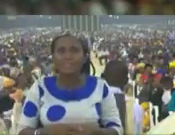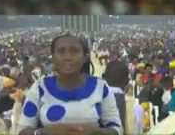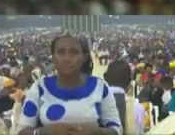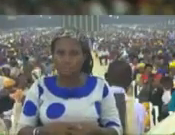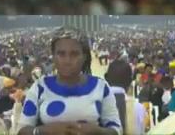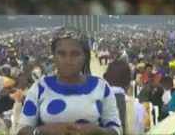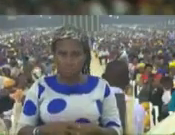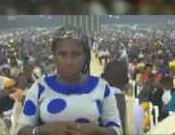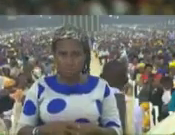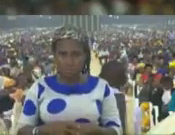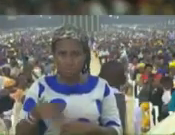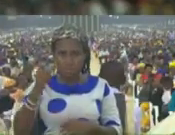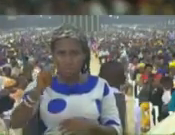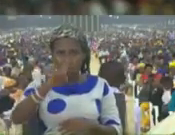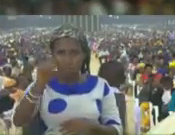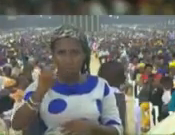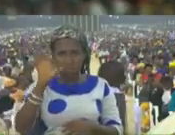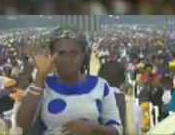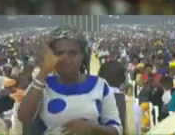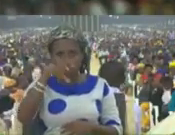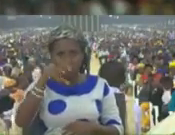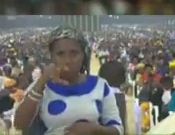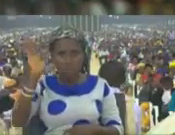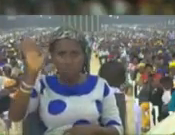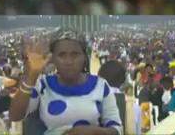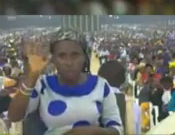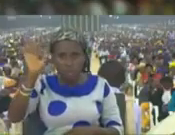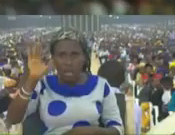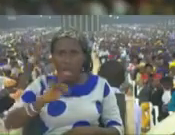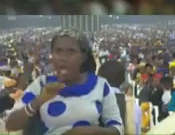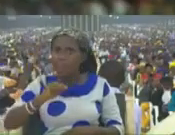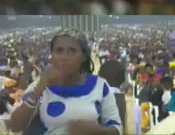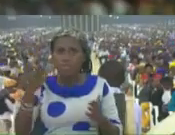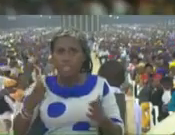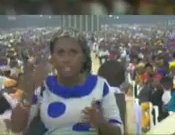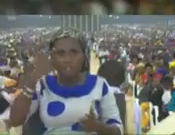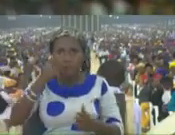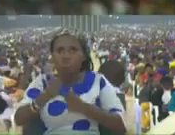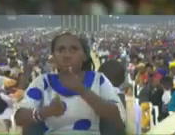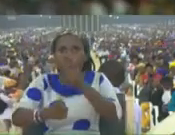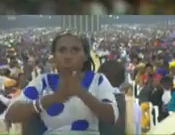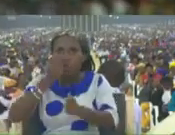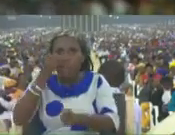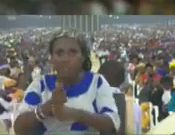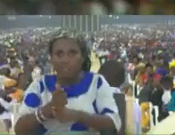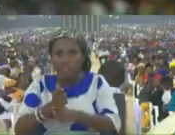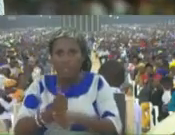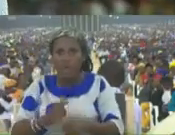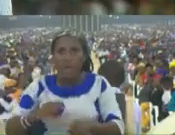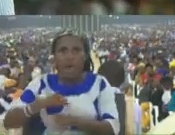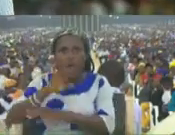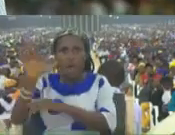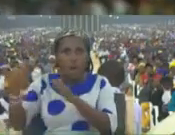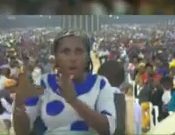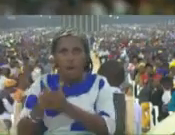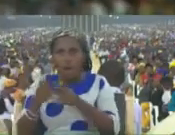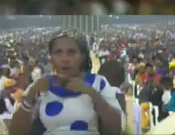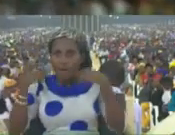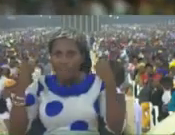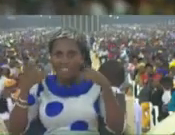The question was so strange to me. I said, sorry, sir, I'm not here for geography. And everybody laughed.